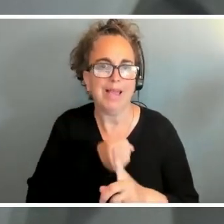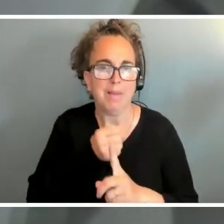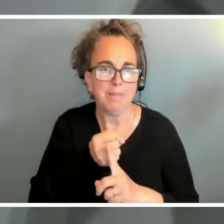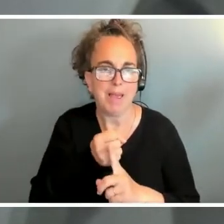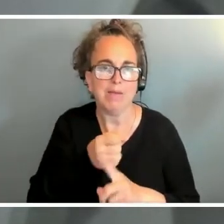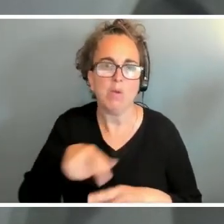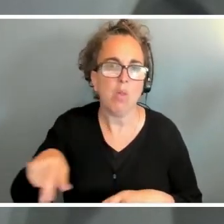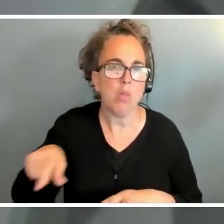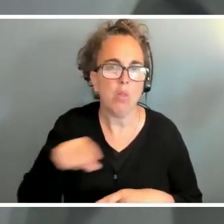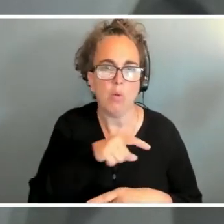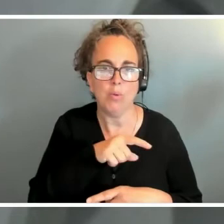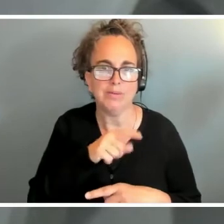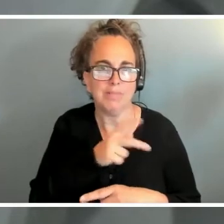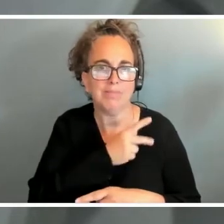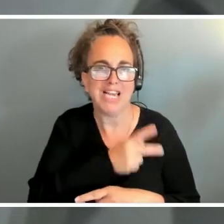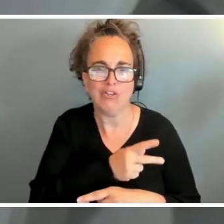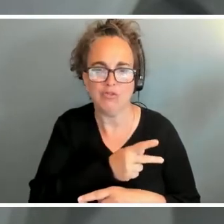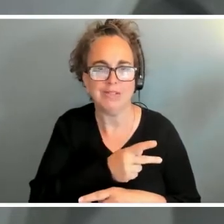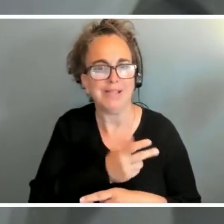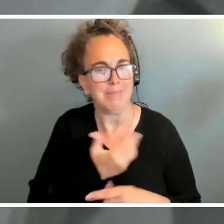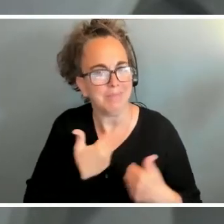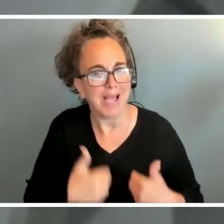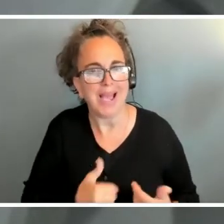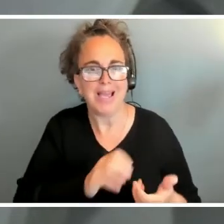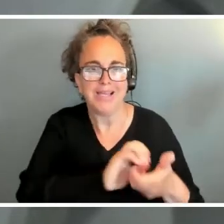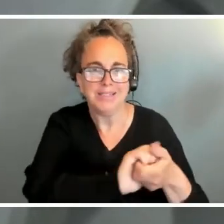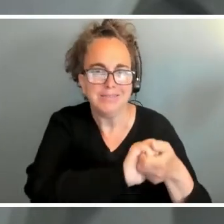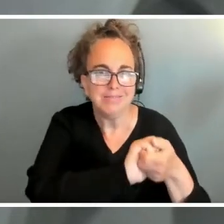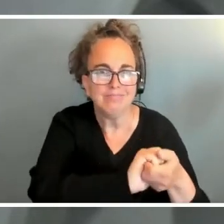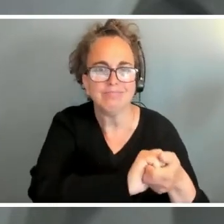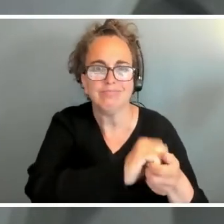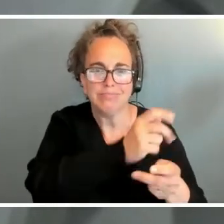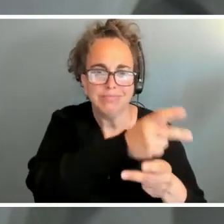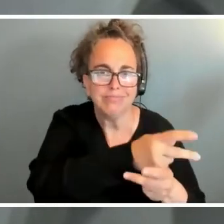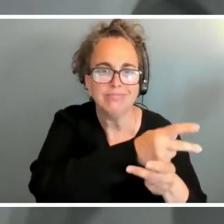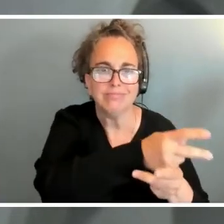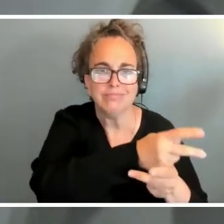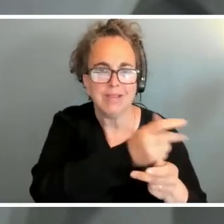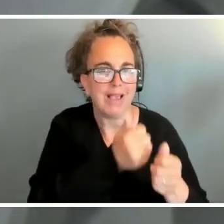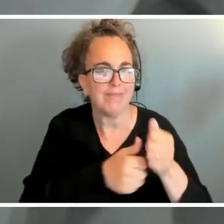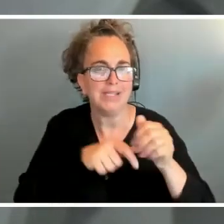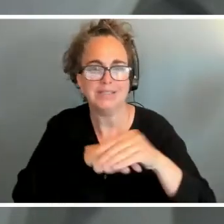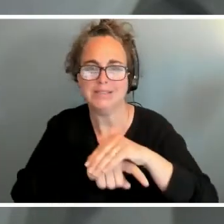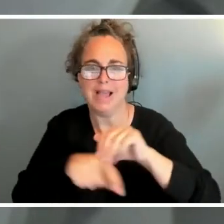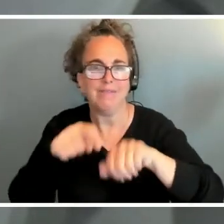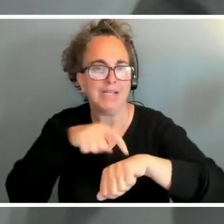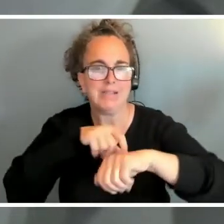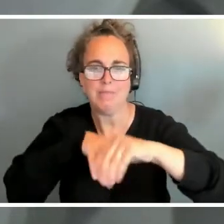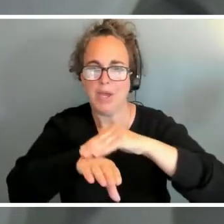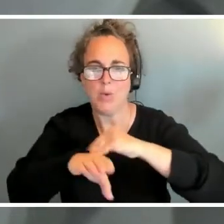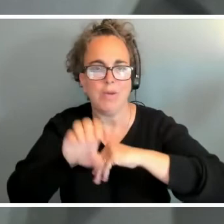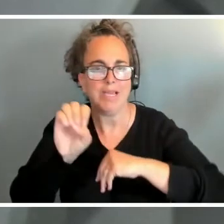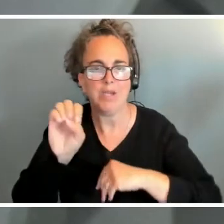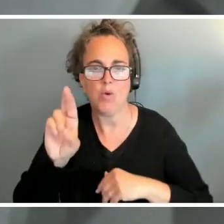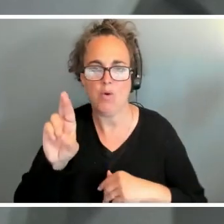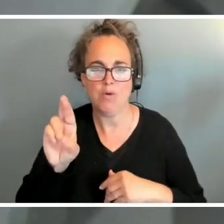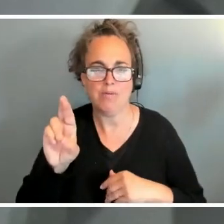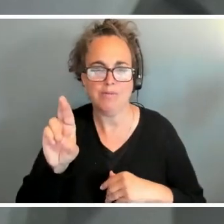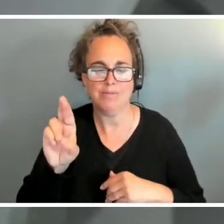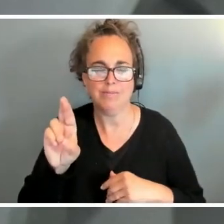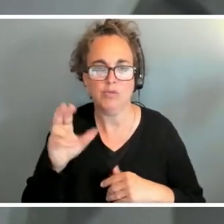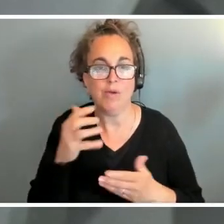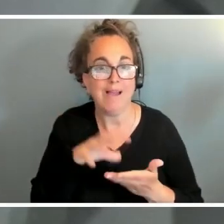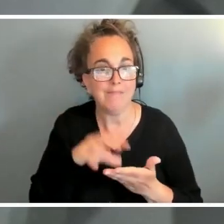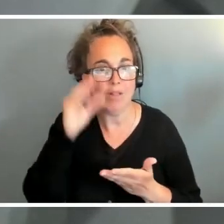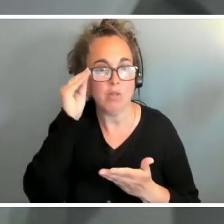that I see, that I hold hands with, that I take care of every time I come into the emergency department. So I've learned a lot about